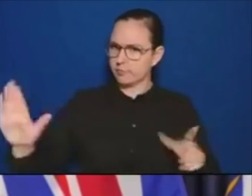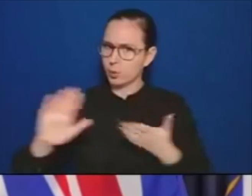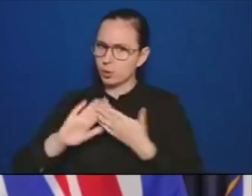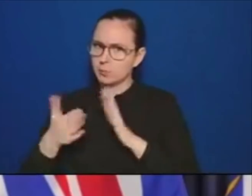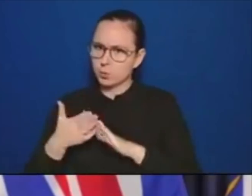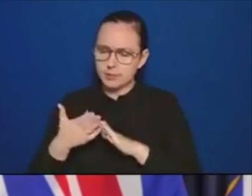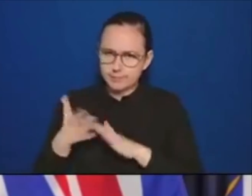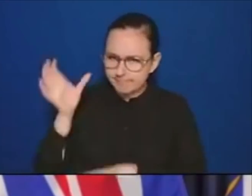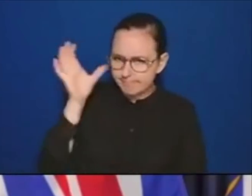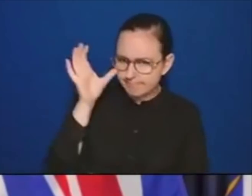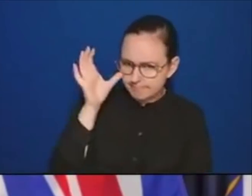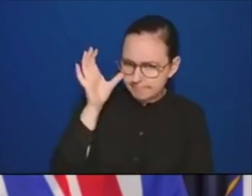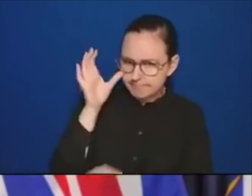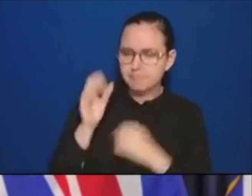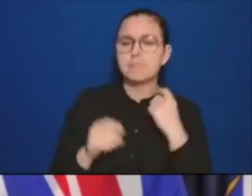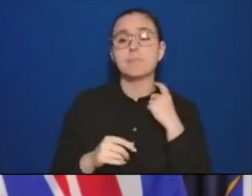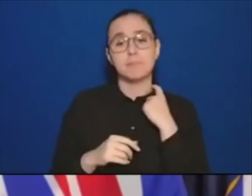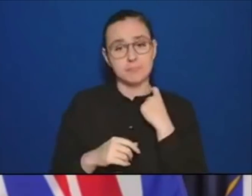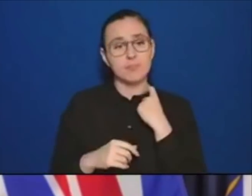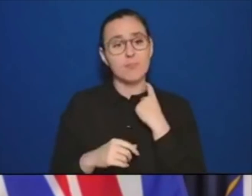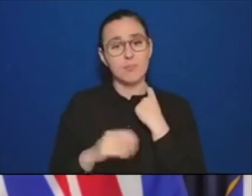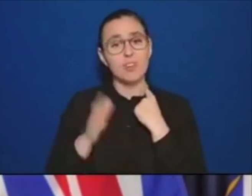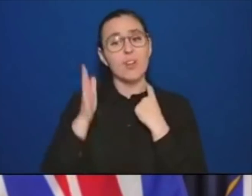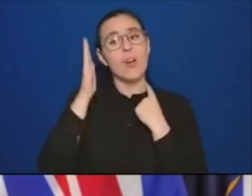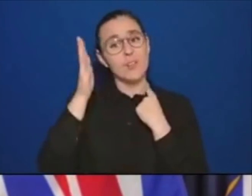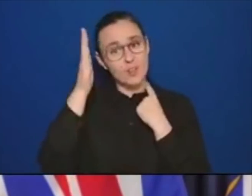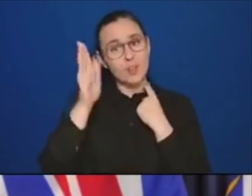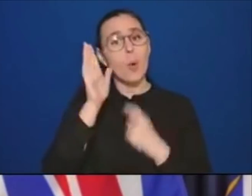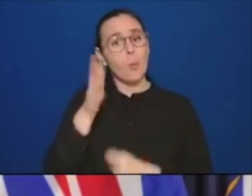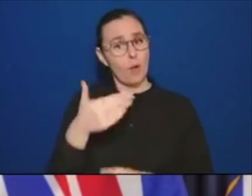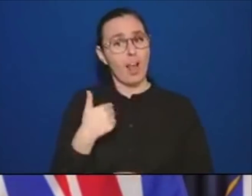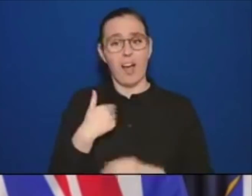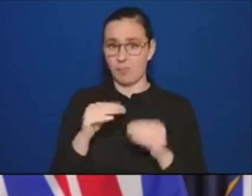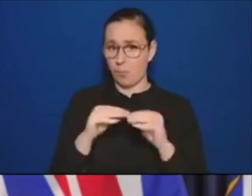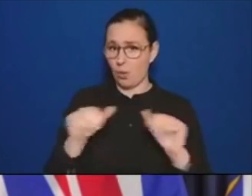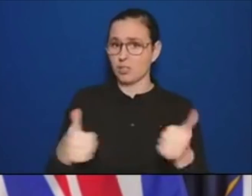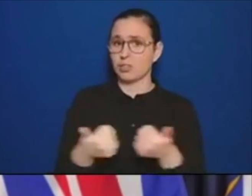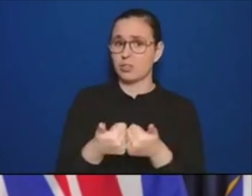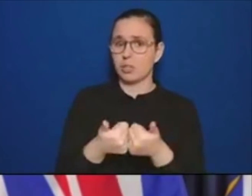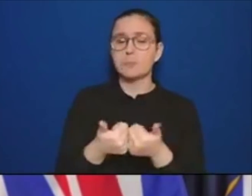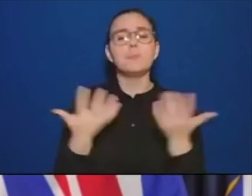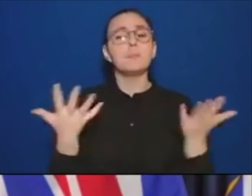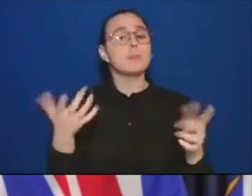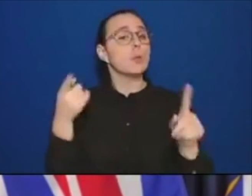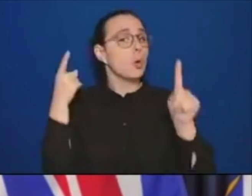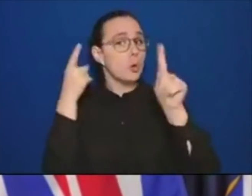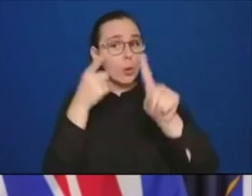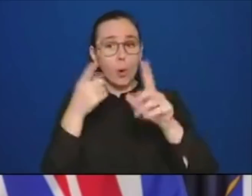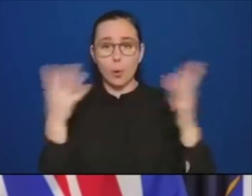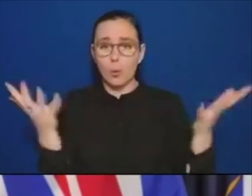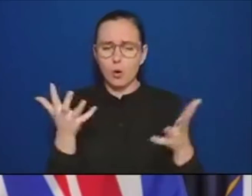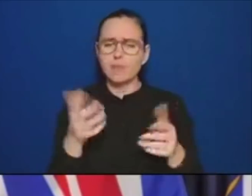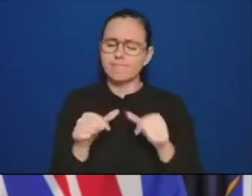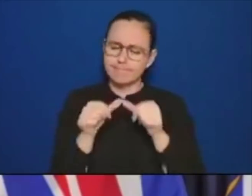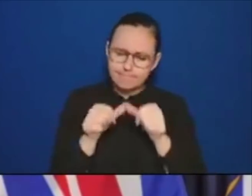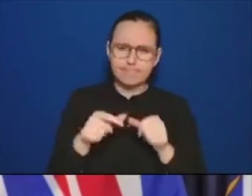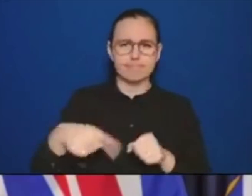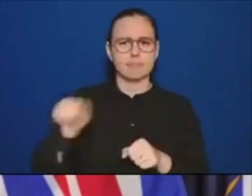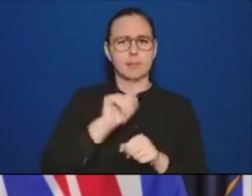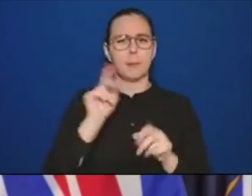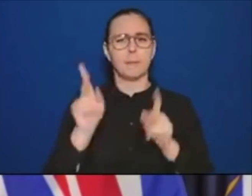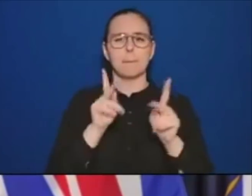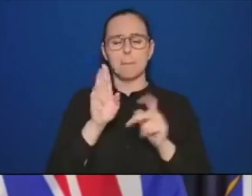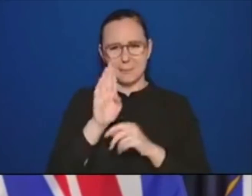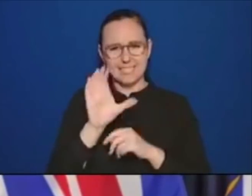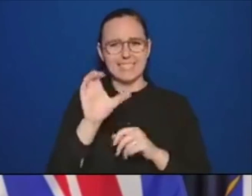goal: to keep the people in this province as safe as we can. First Nations communities have stepped up countless